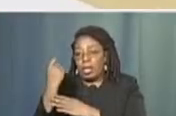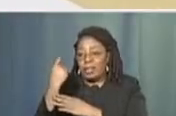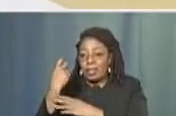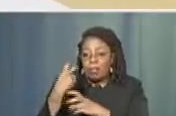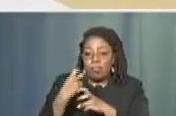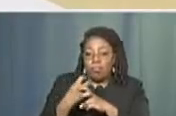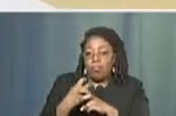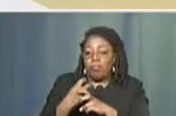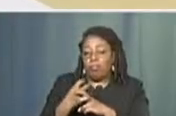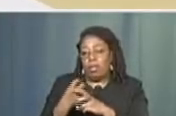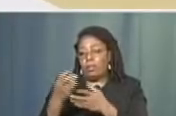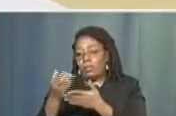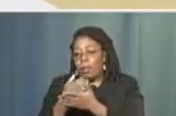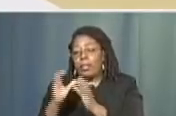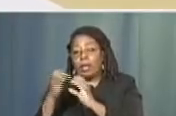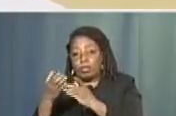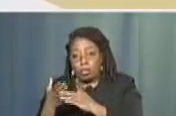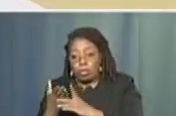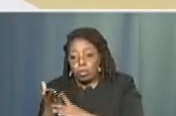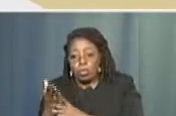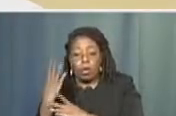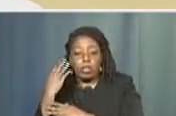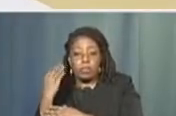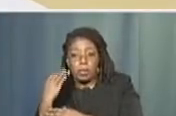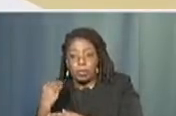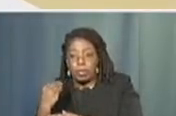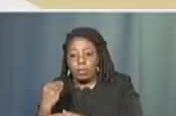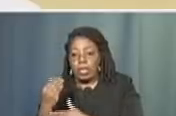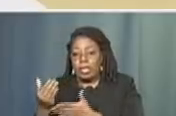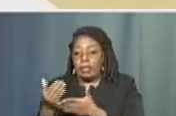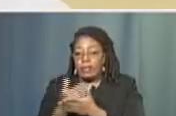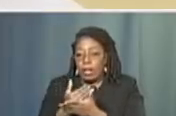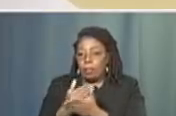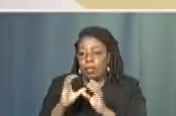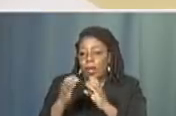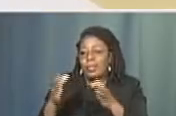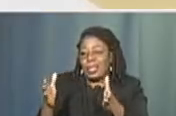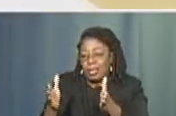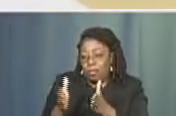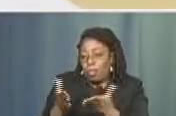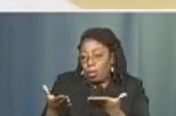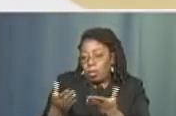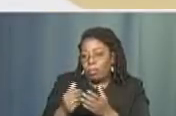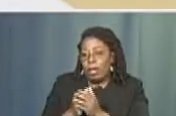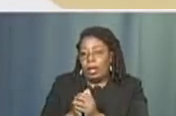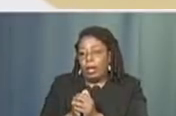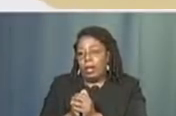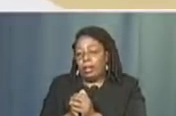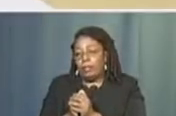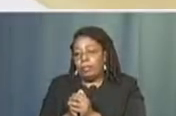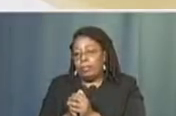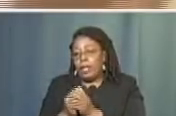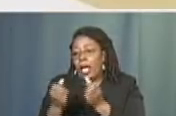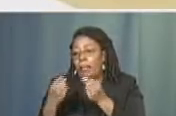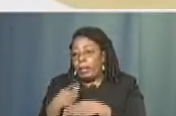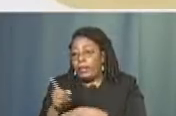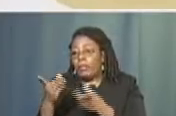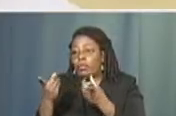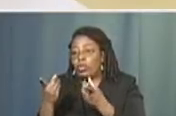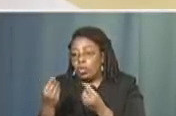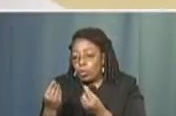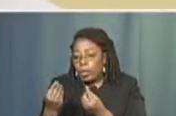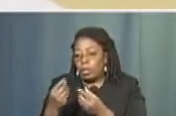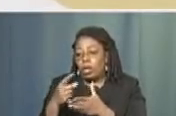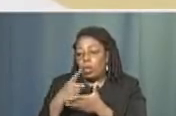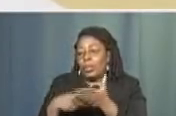difficulty that many companies are experiencing, because some companies are downsizing and letting go people as well. And many of them are doing what they can under some